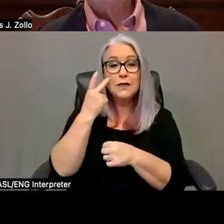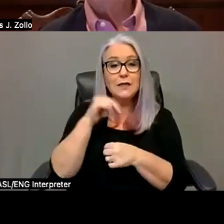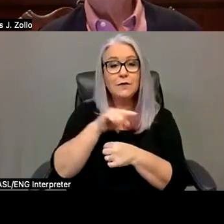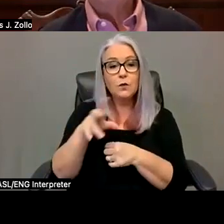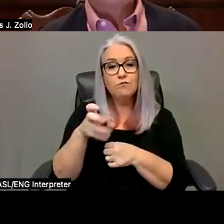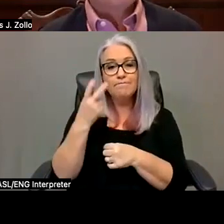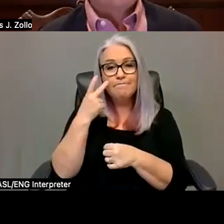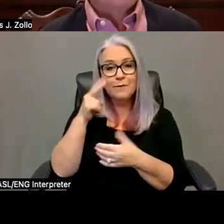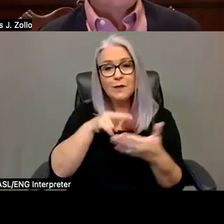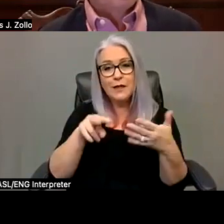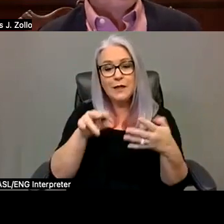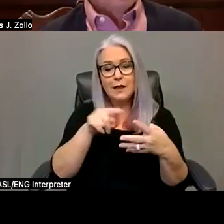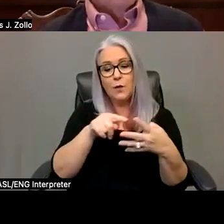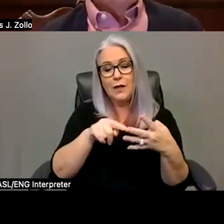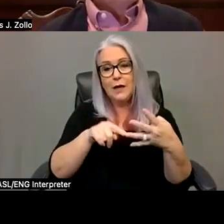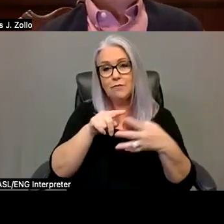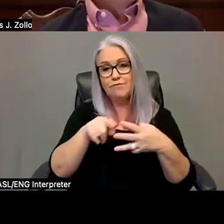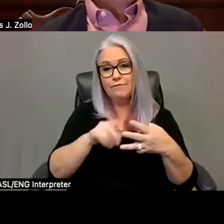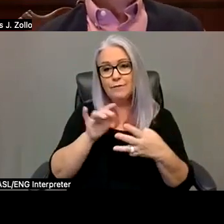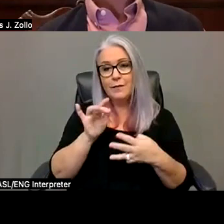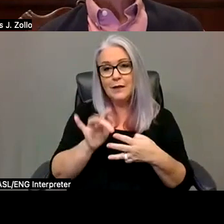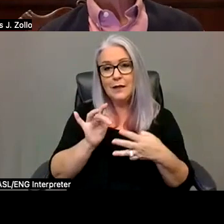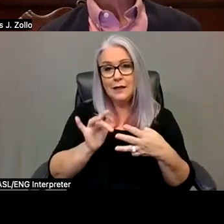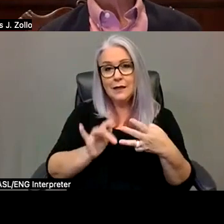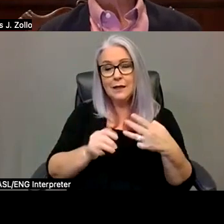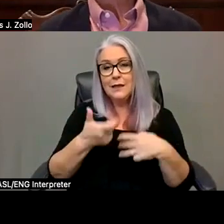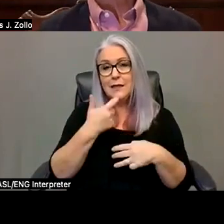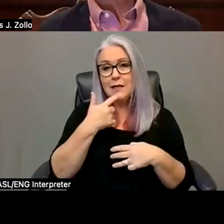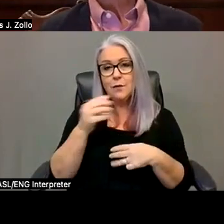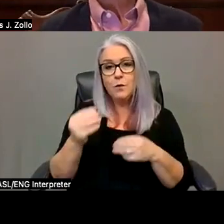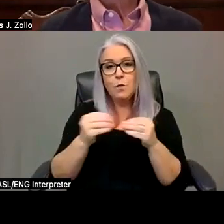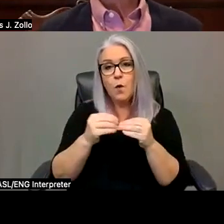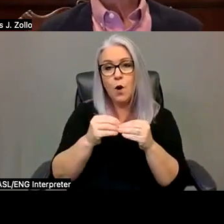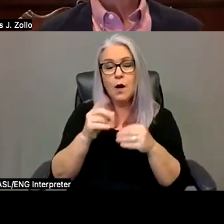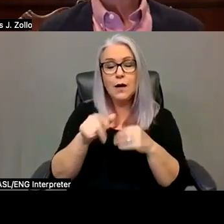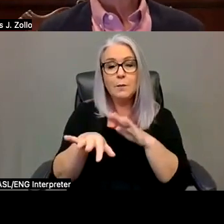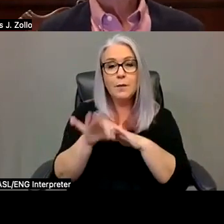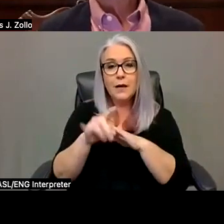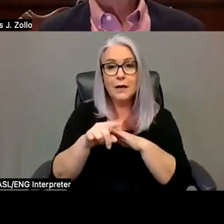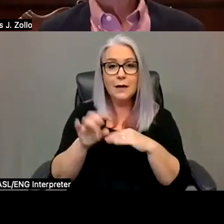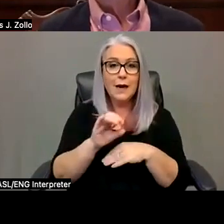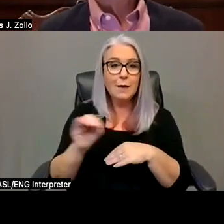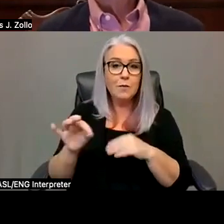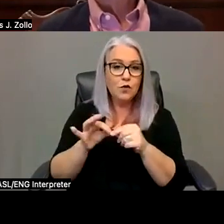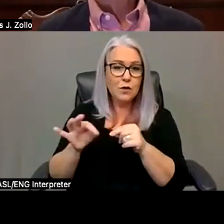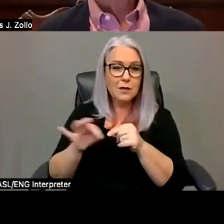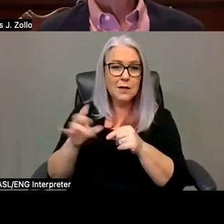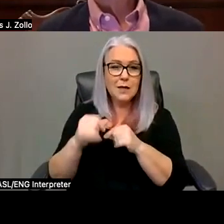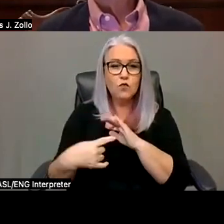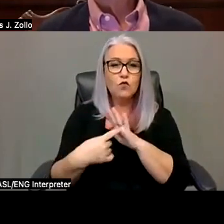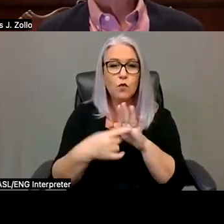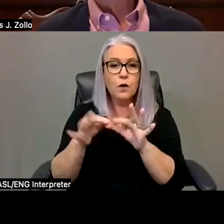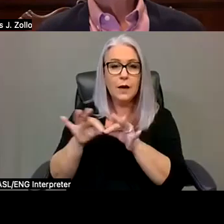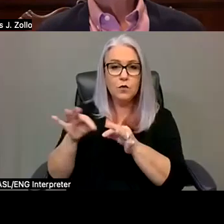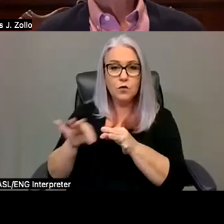can click the 3 dots button on your bottom bar labeled More. Also, choose captions and show captions.